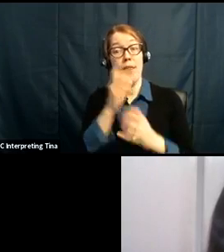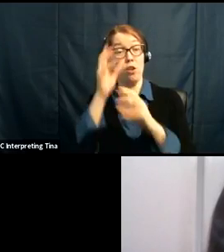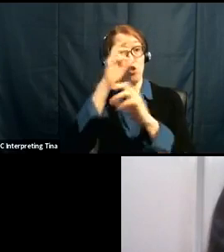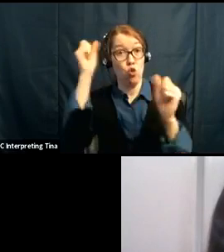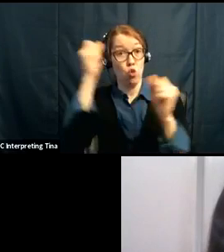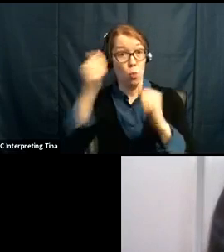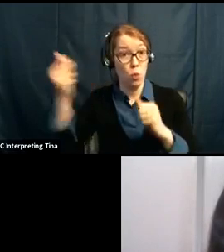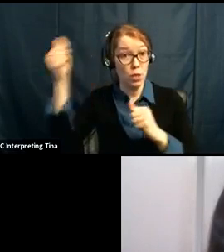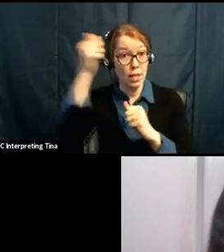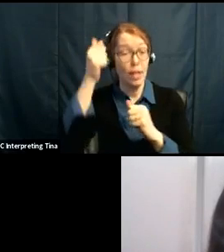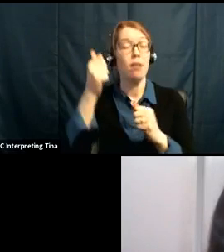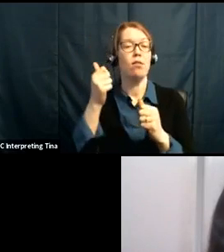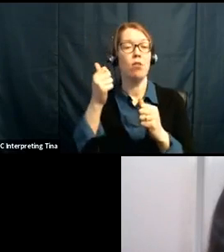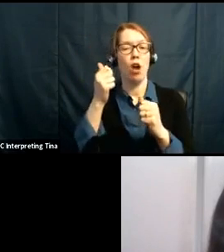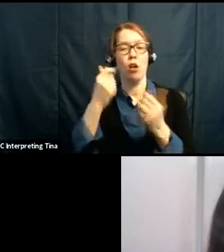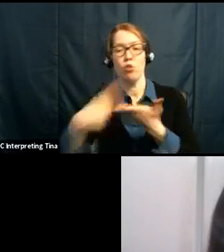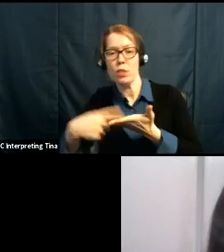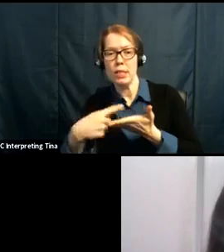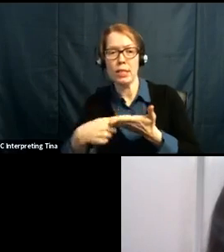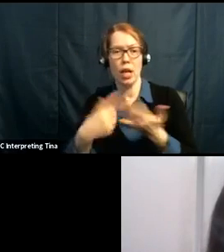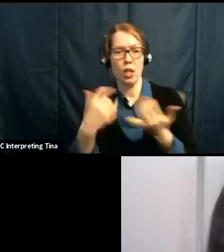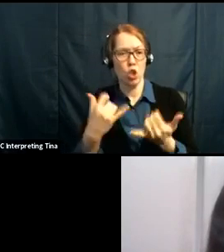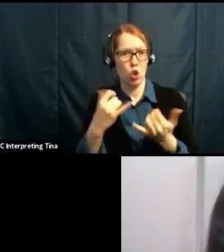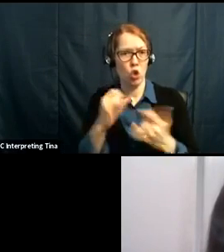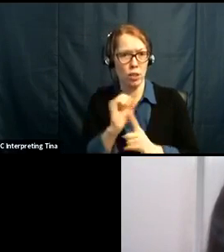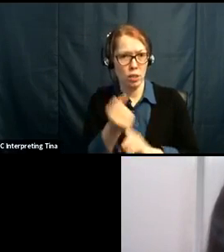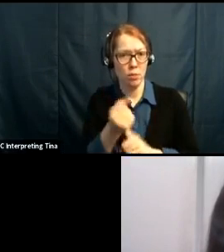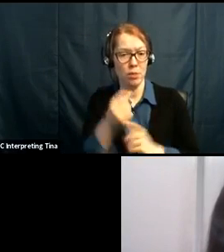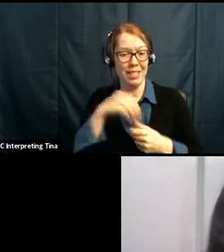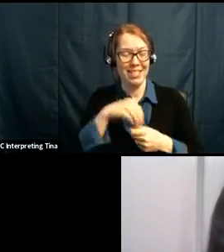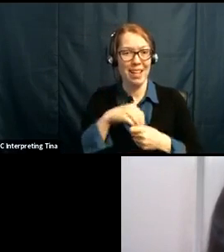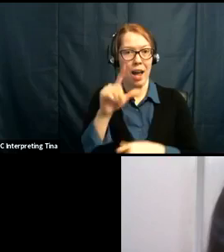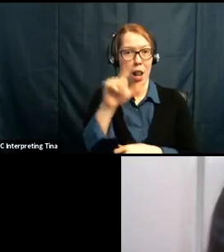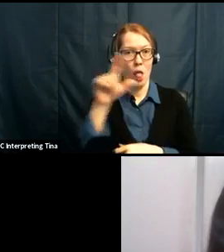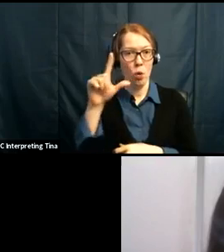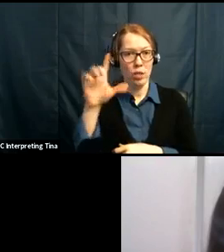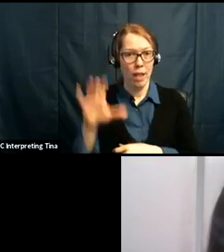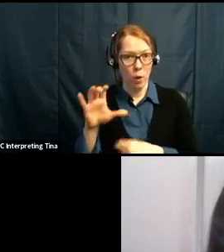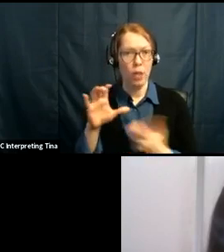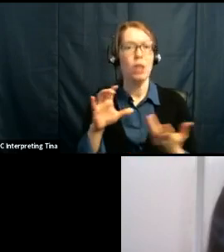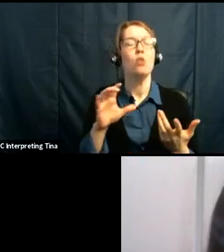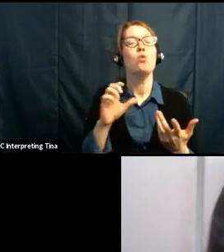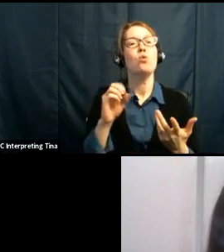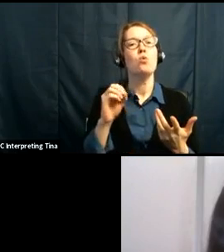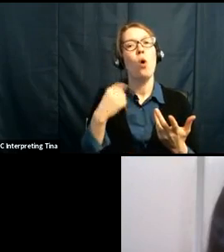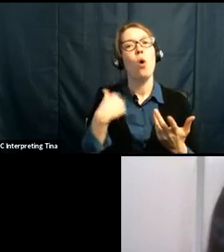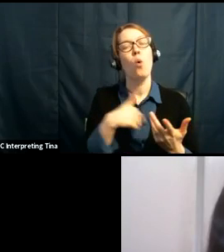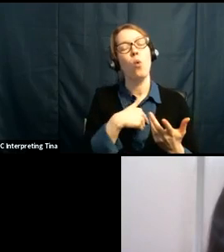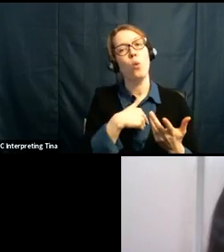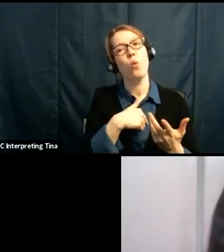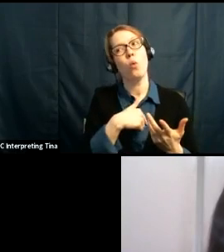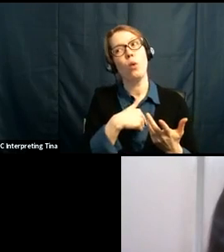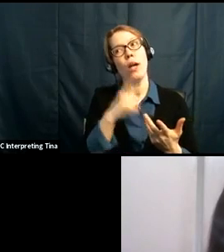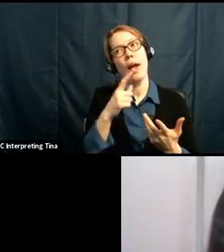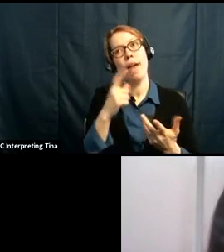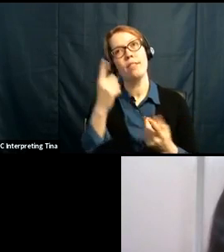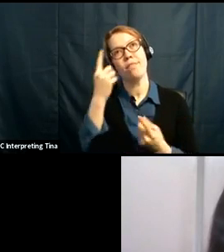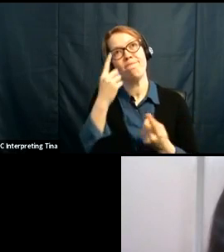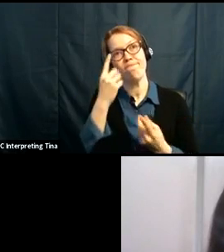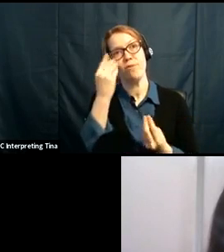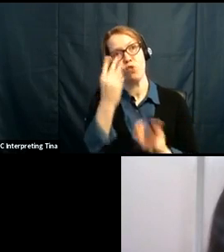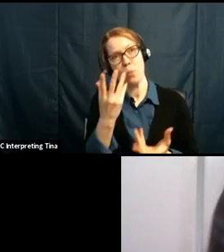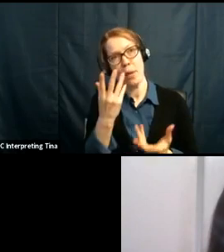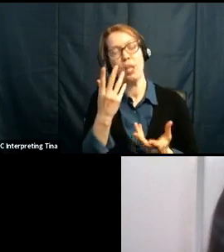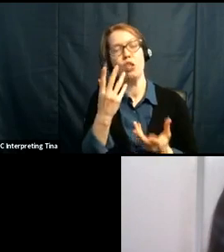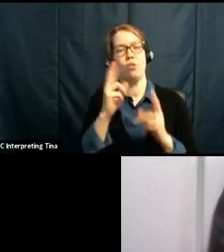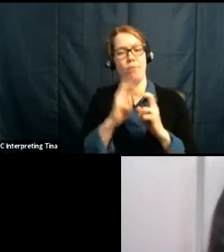to discuss current conditions within side of Lucas County. So long story short is that, we have to take information and, we have to use